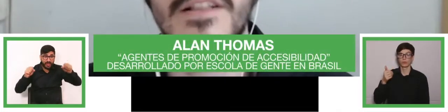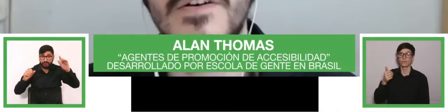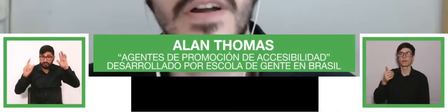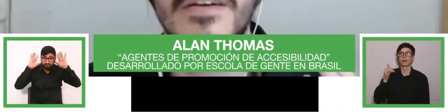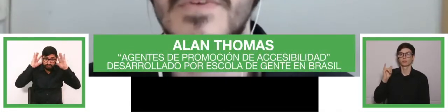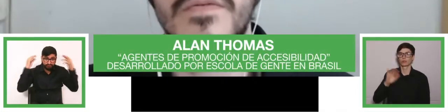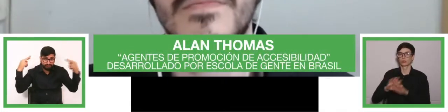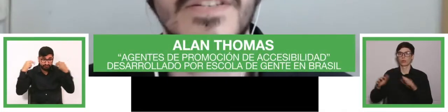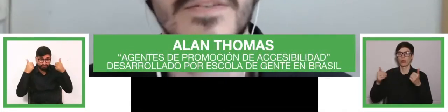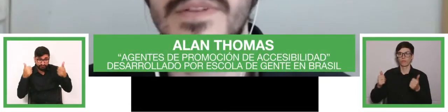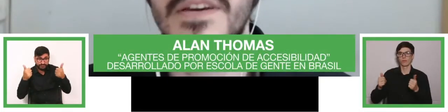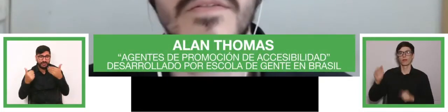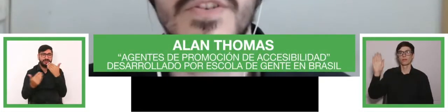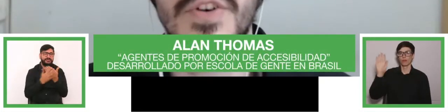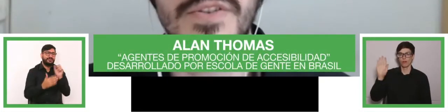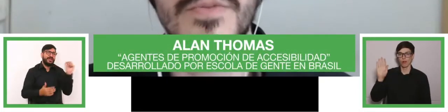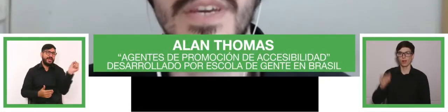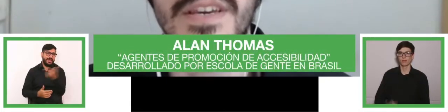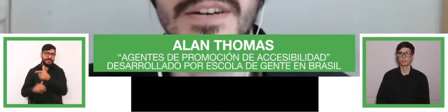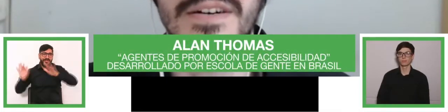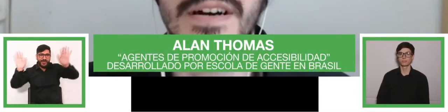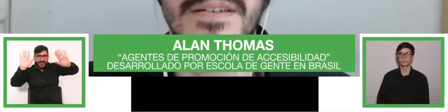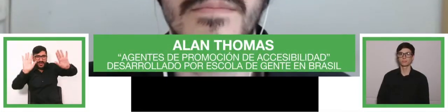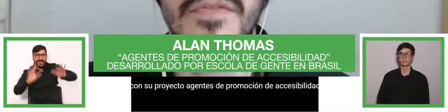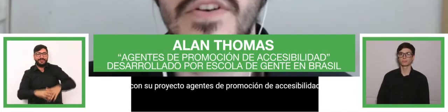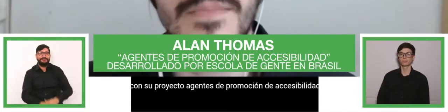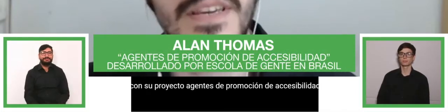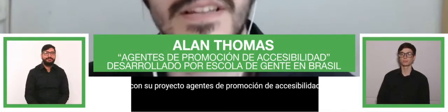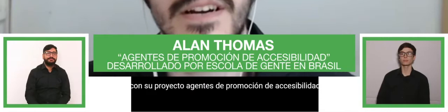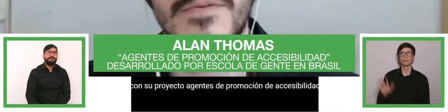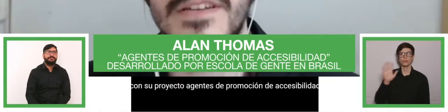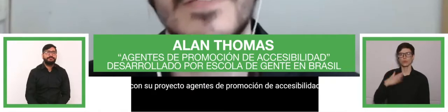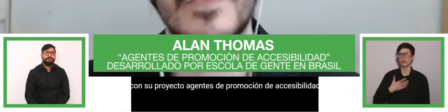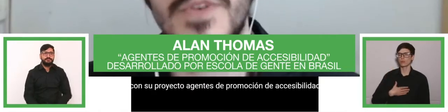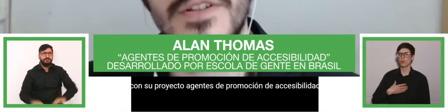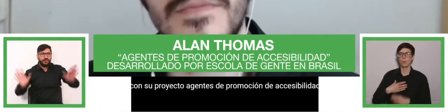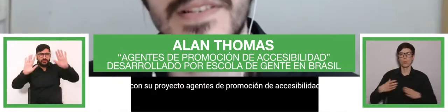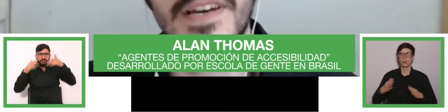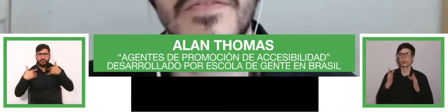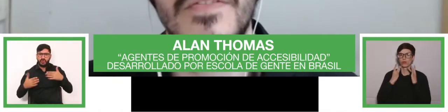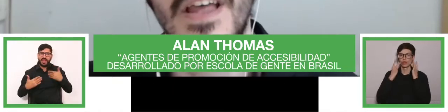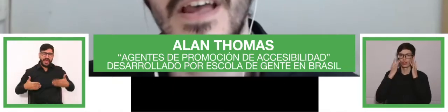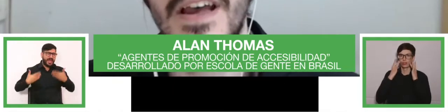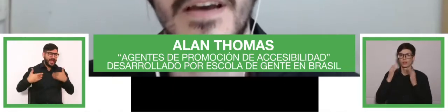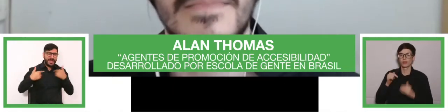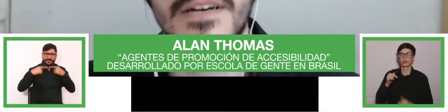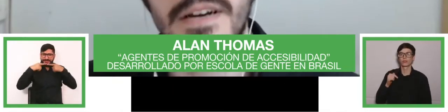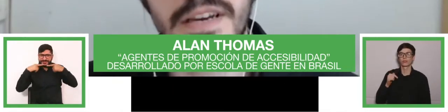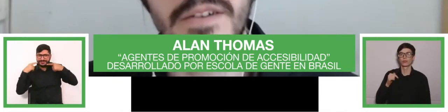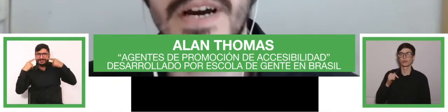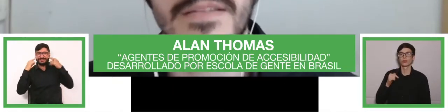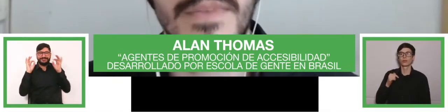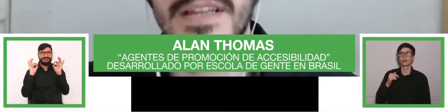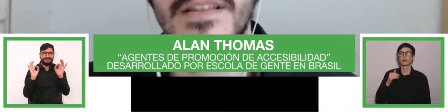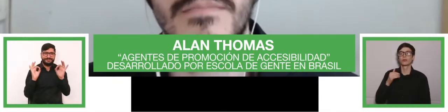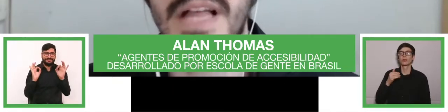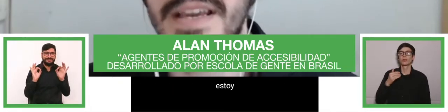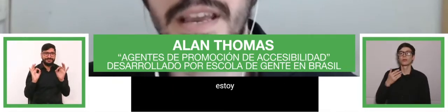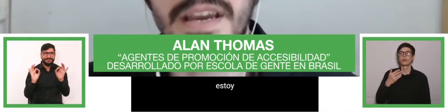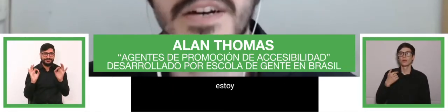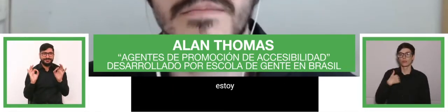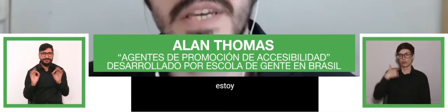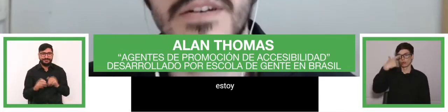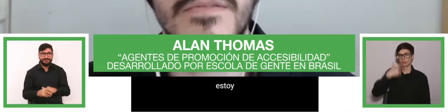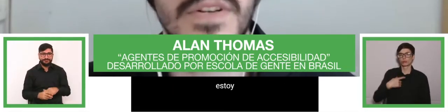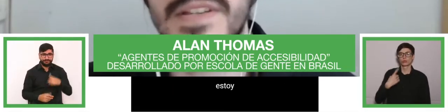hello, I'm legitimately overjoyed to be here. Before I begin, a quick description of myself. I'm a young white man, black